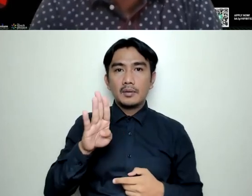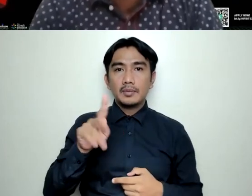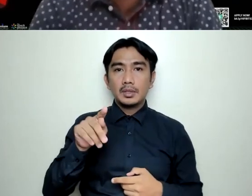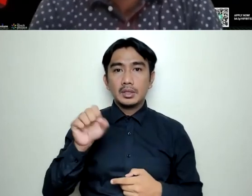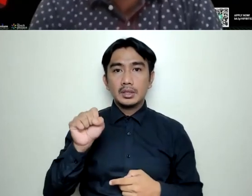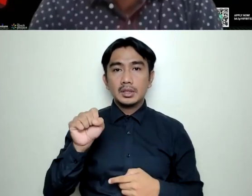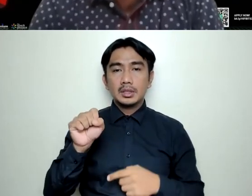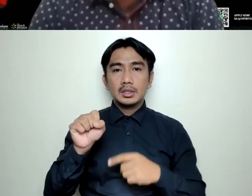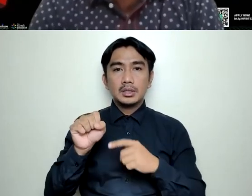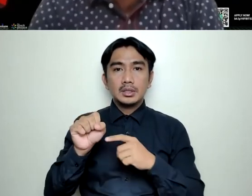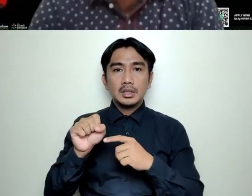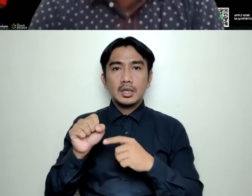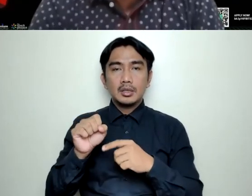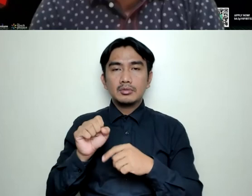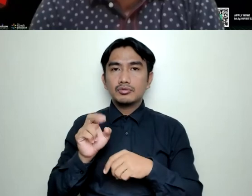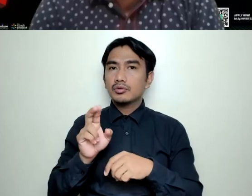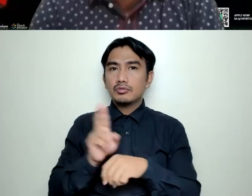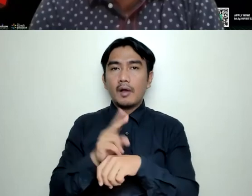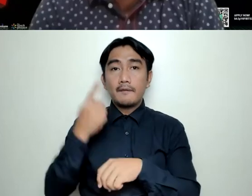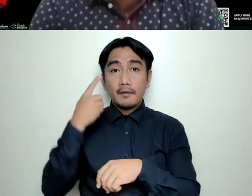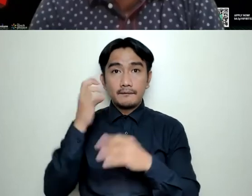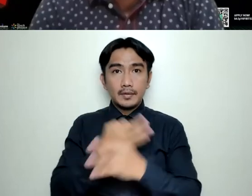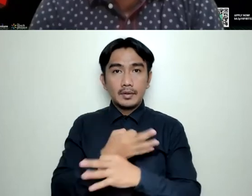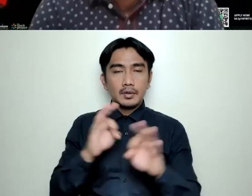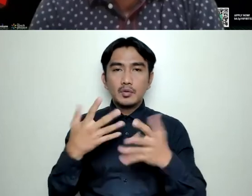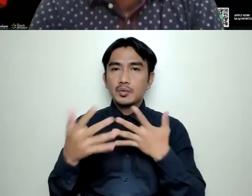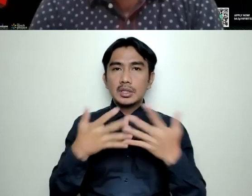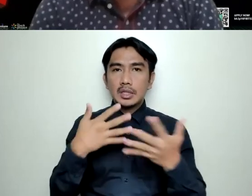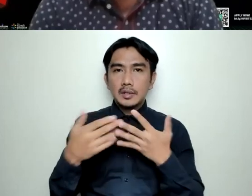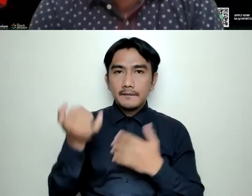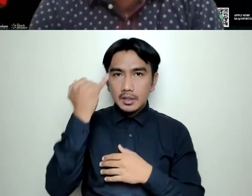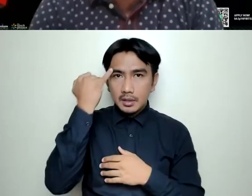incubation's for free. Whatever idea it is,